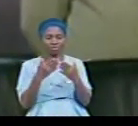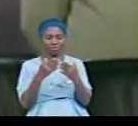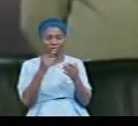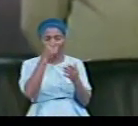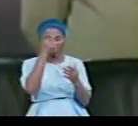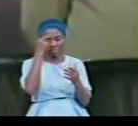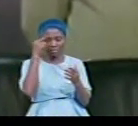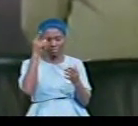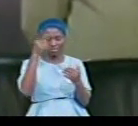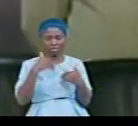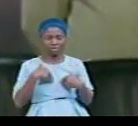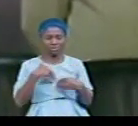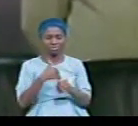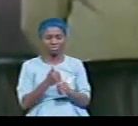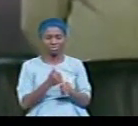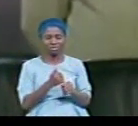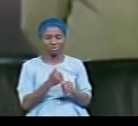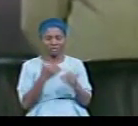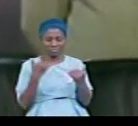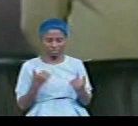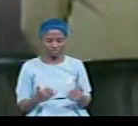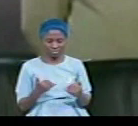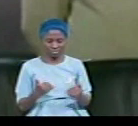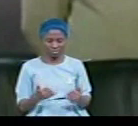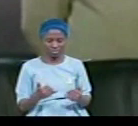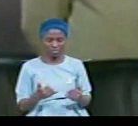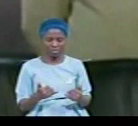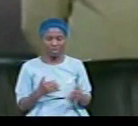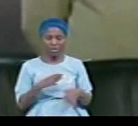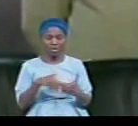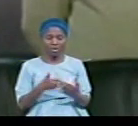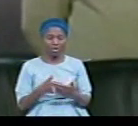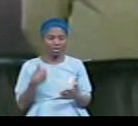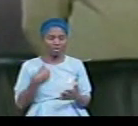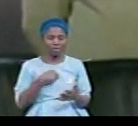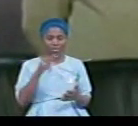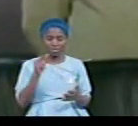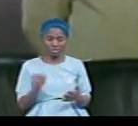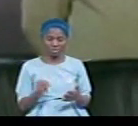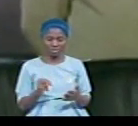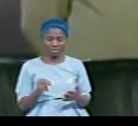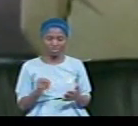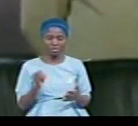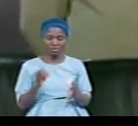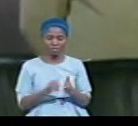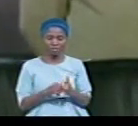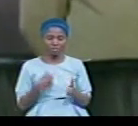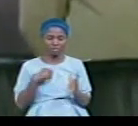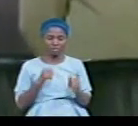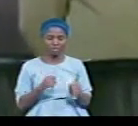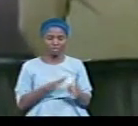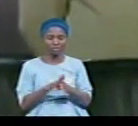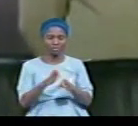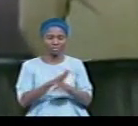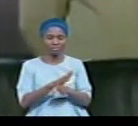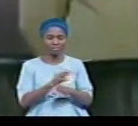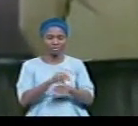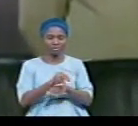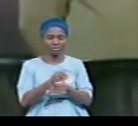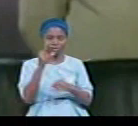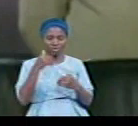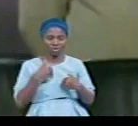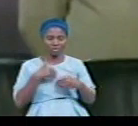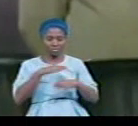made available all that we need in order to fulfill the ministry you have called us